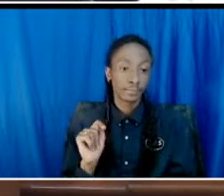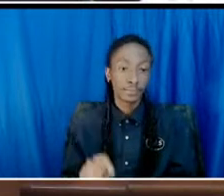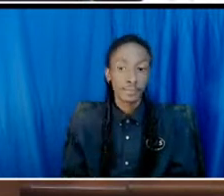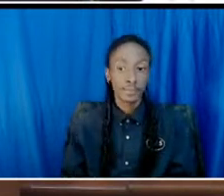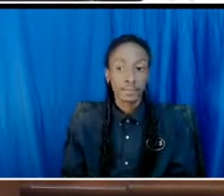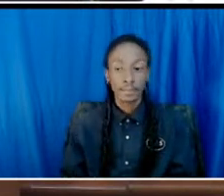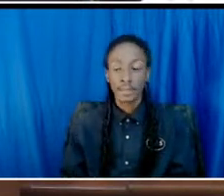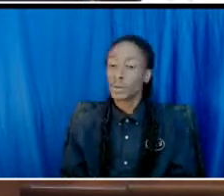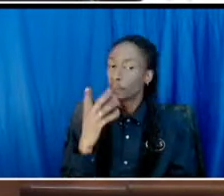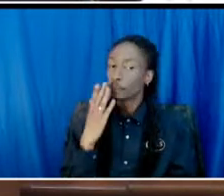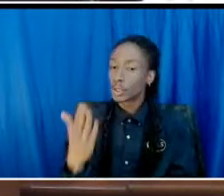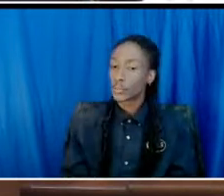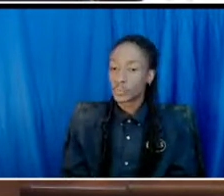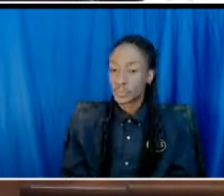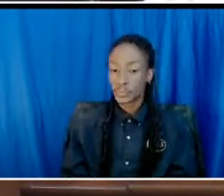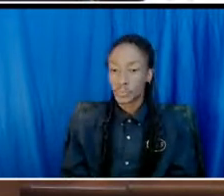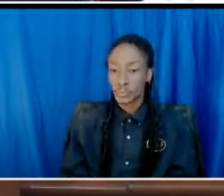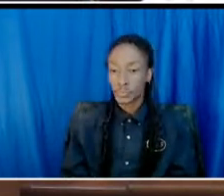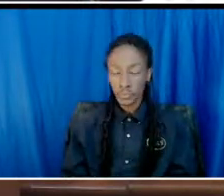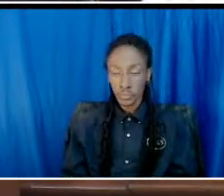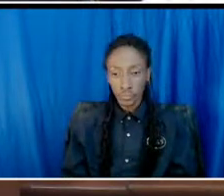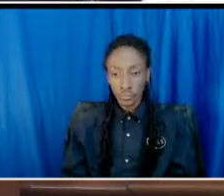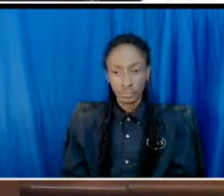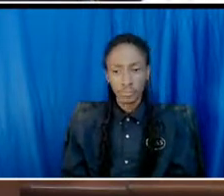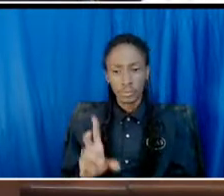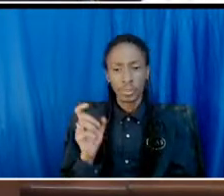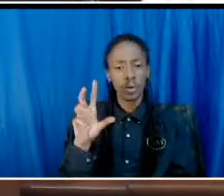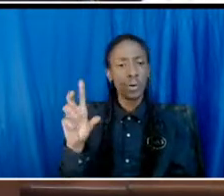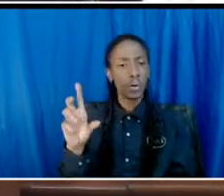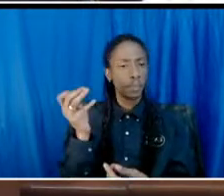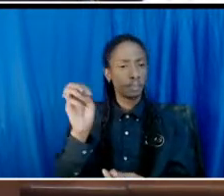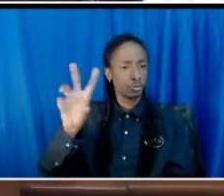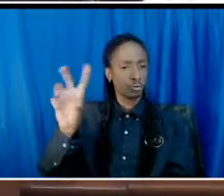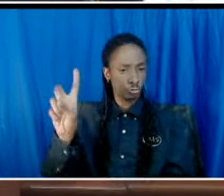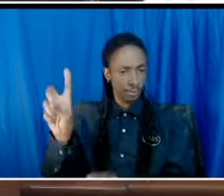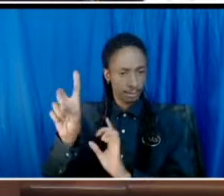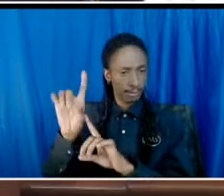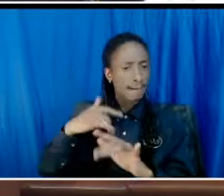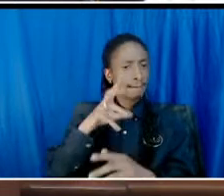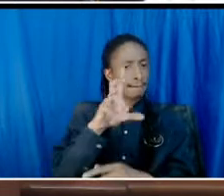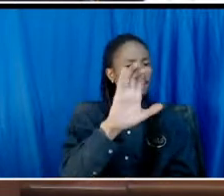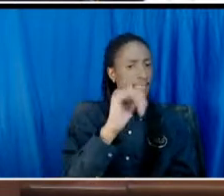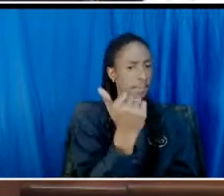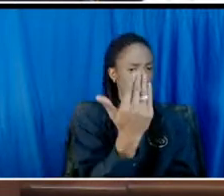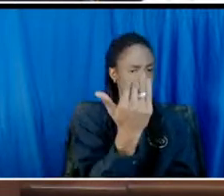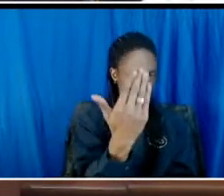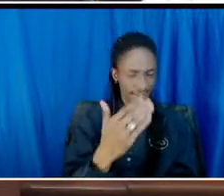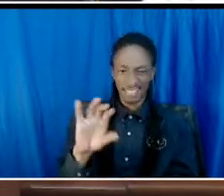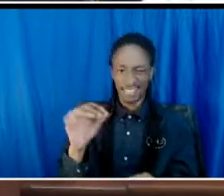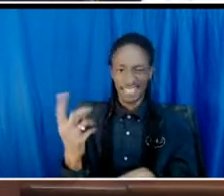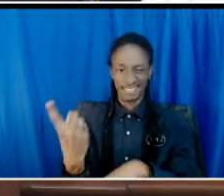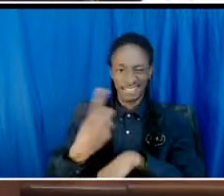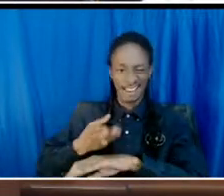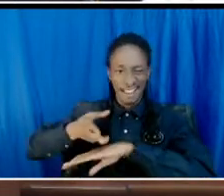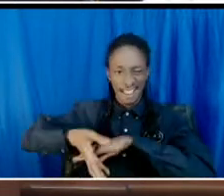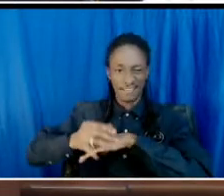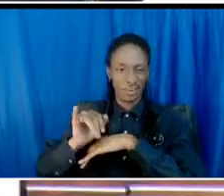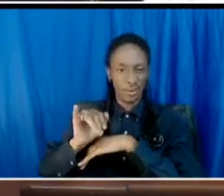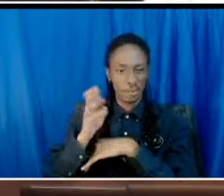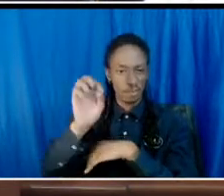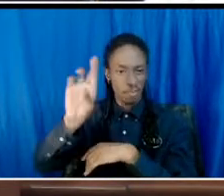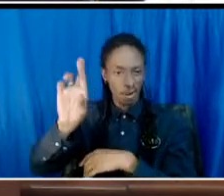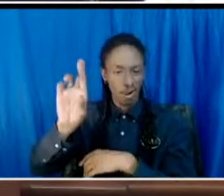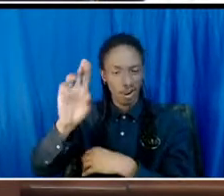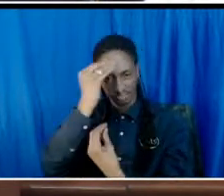Thank you. So, Mr. Donahue, on December 15th, the day after Attorney General Barr announced his